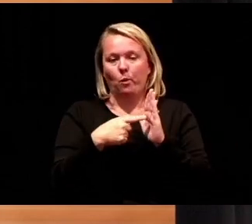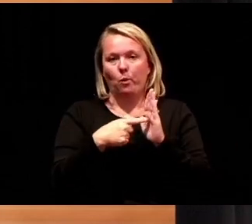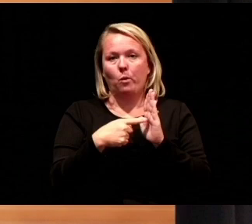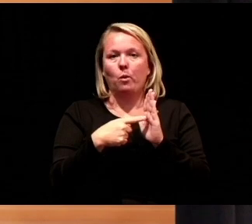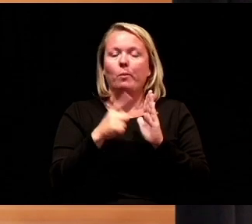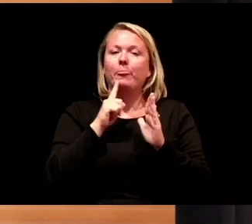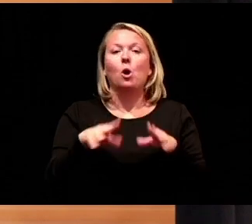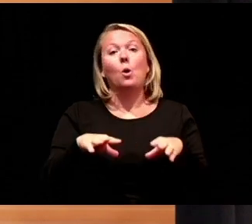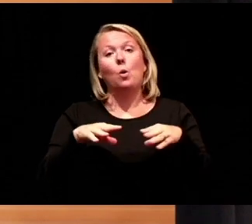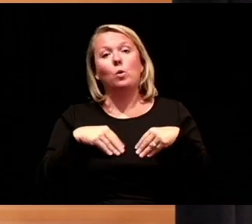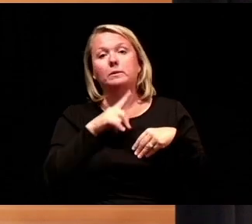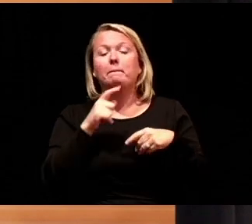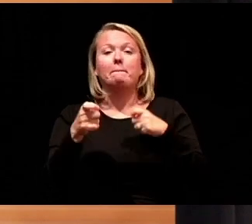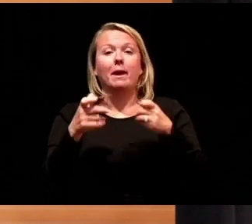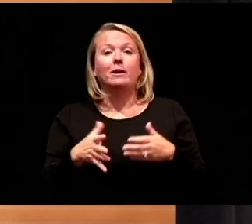again.